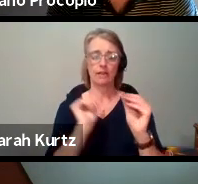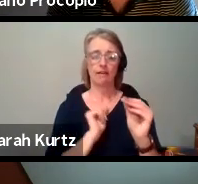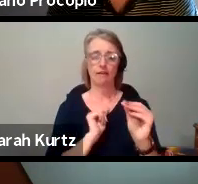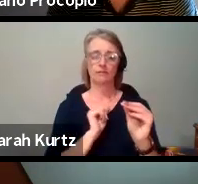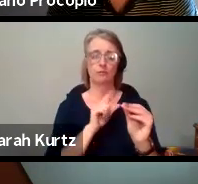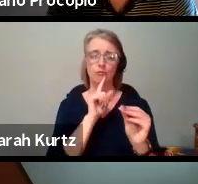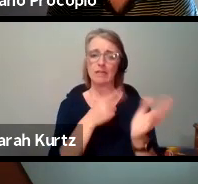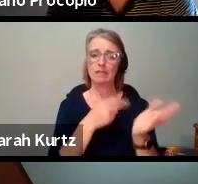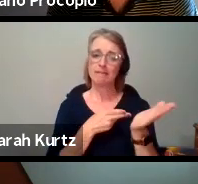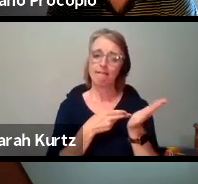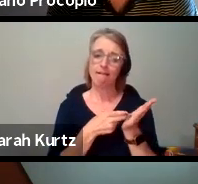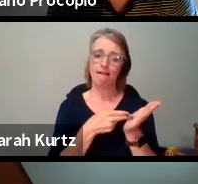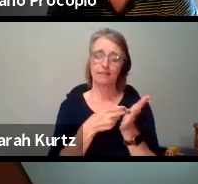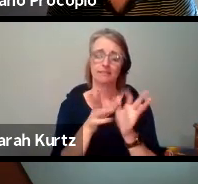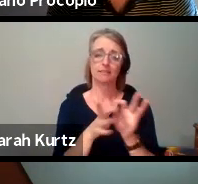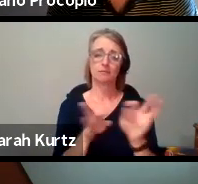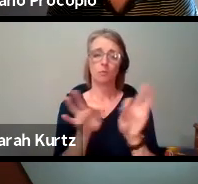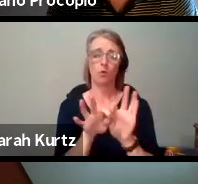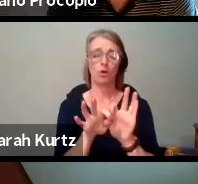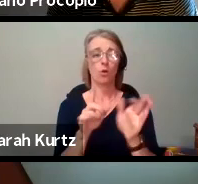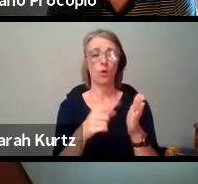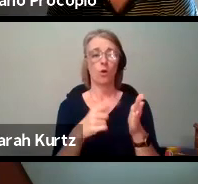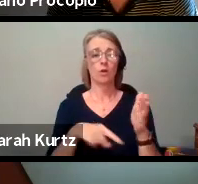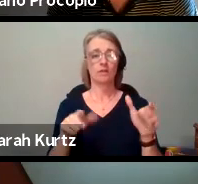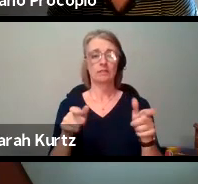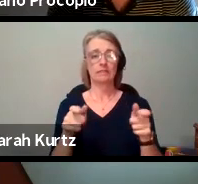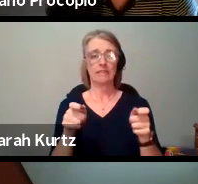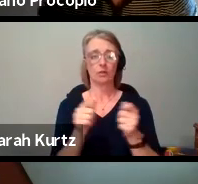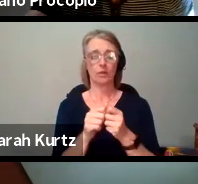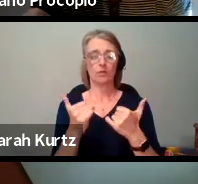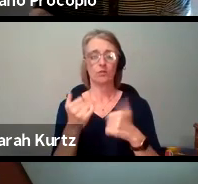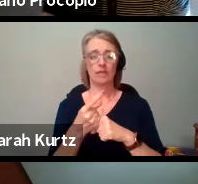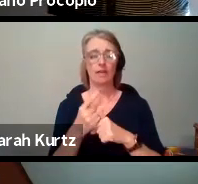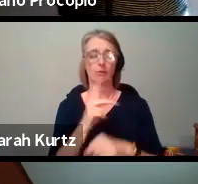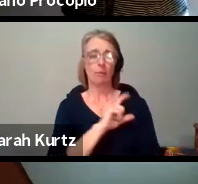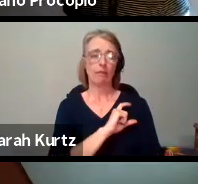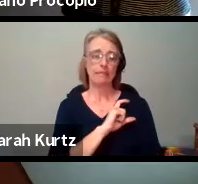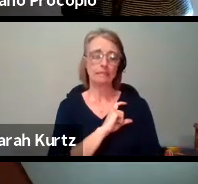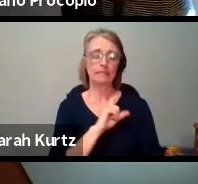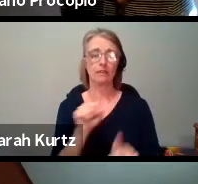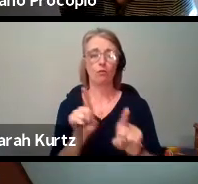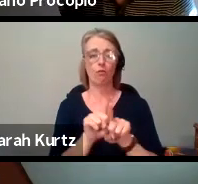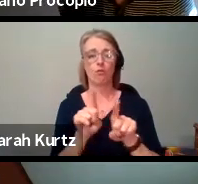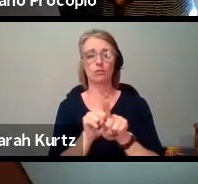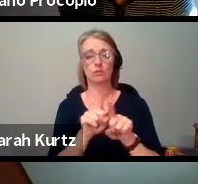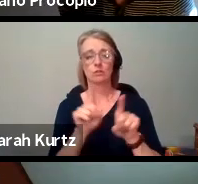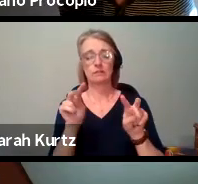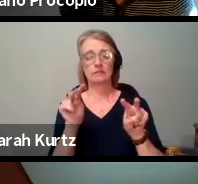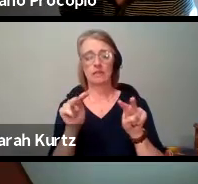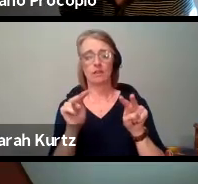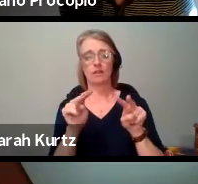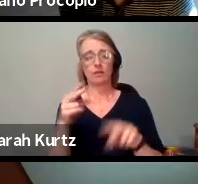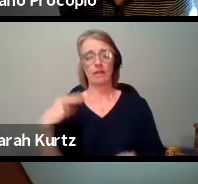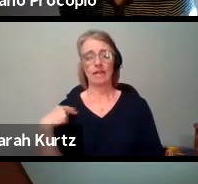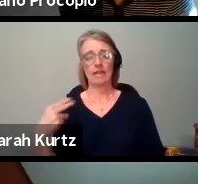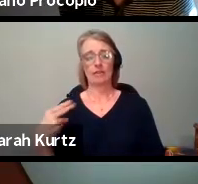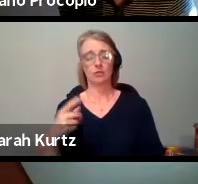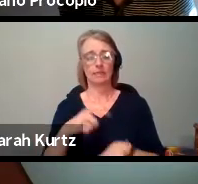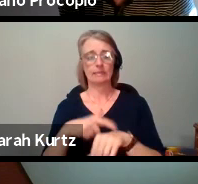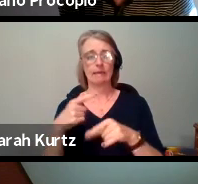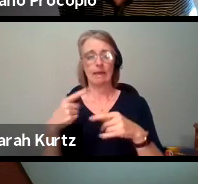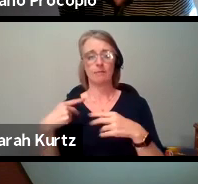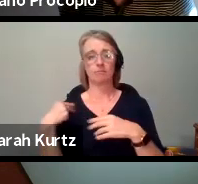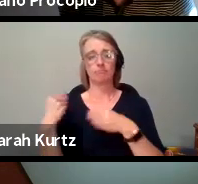be honest about what we're dealing with today with policing, and also take a look at the history and the timeline